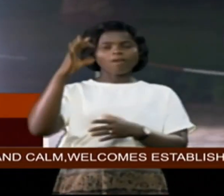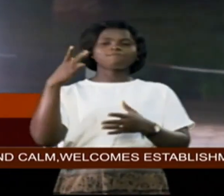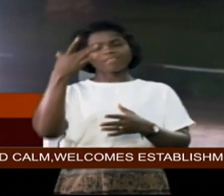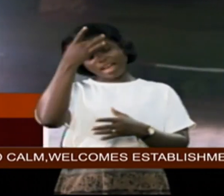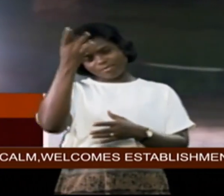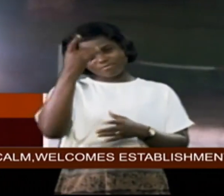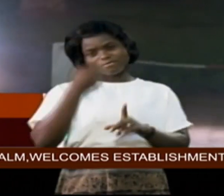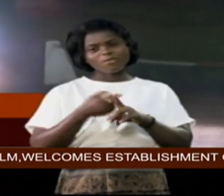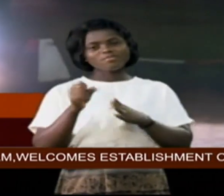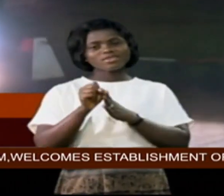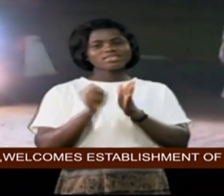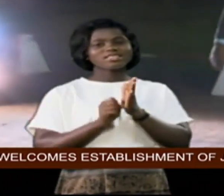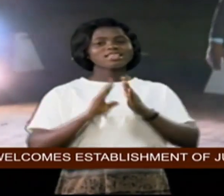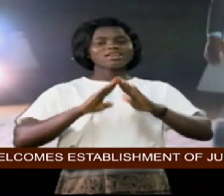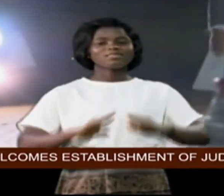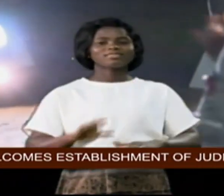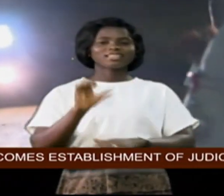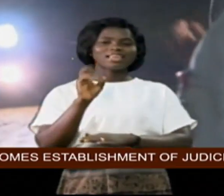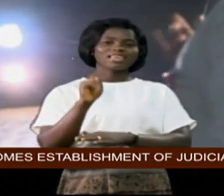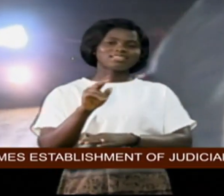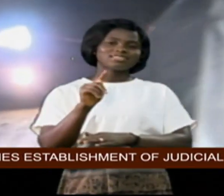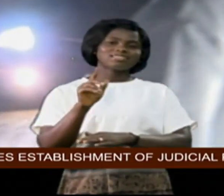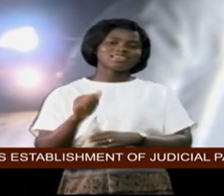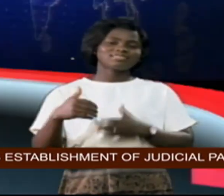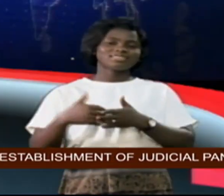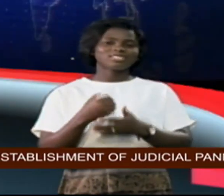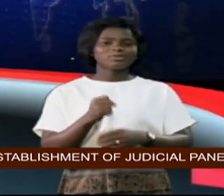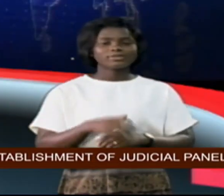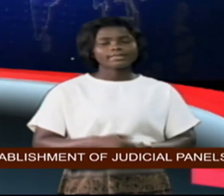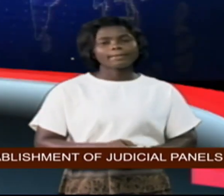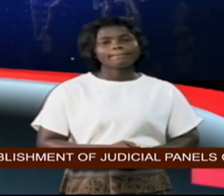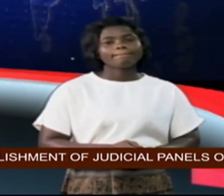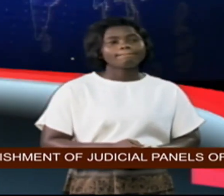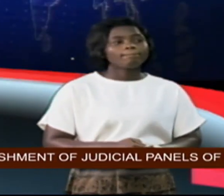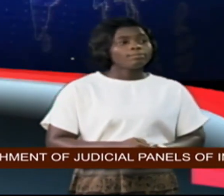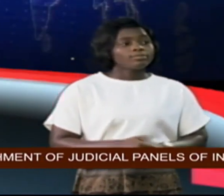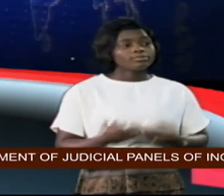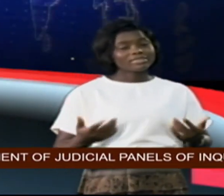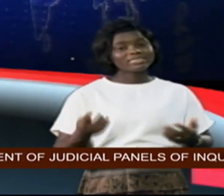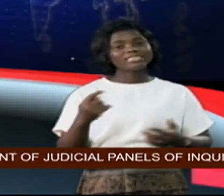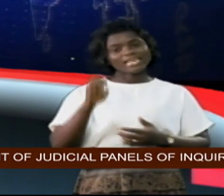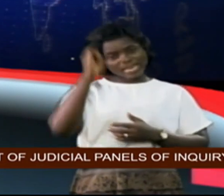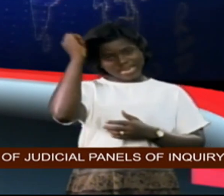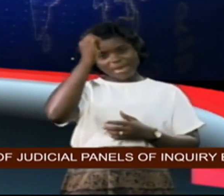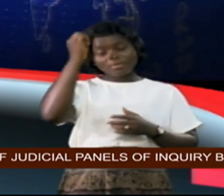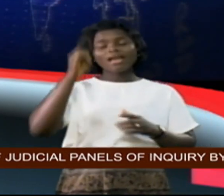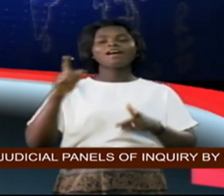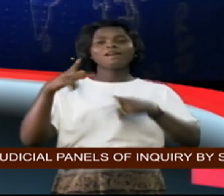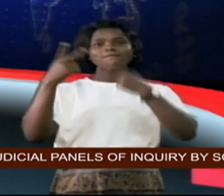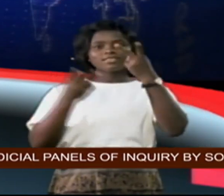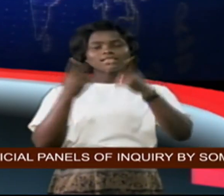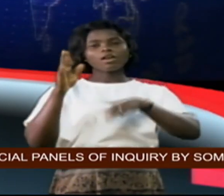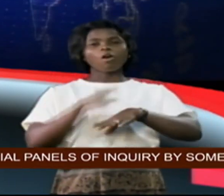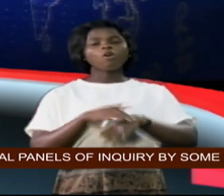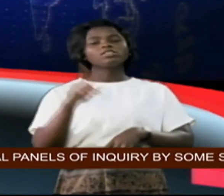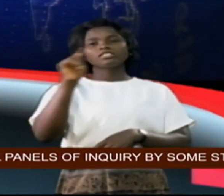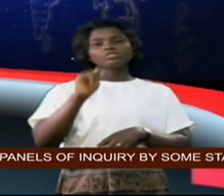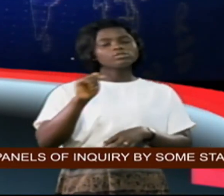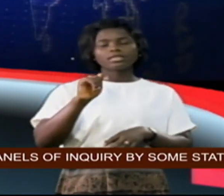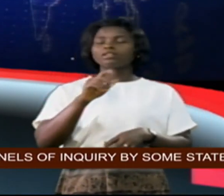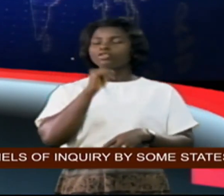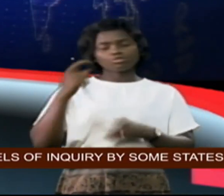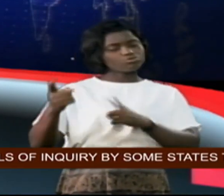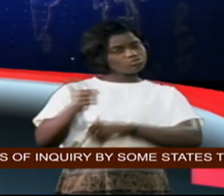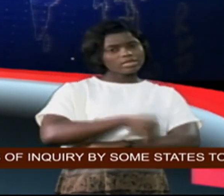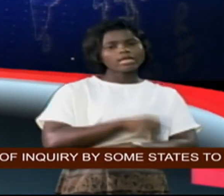State House, Adamu Sambu, NTA News. Well, the Emir actually paid the visit on Tuesday and not today. Let's